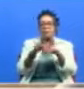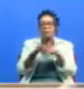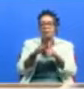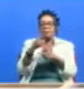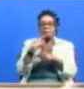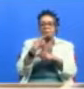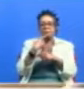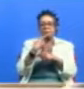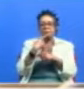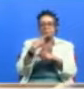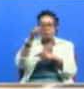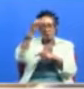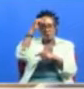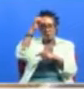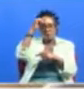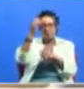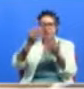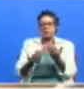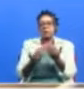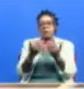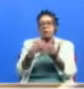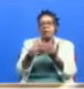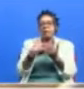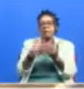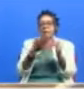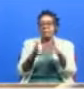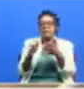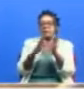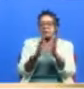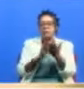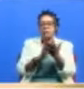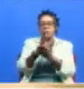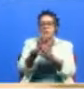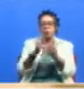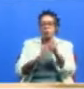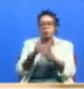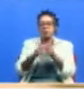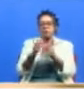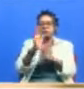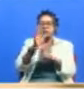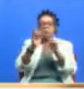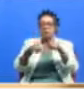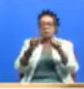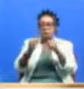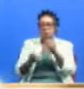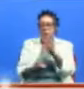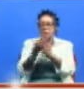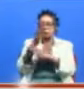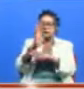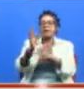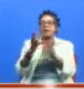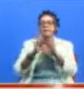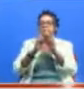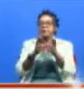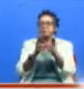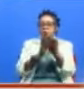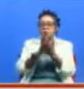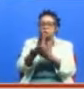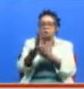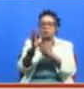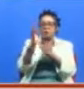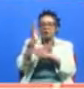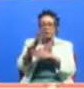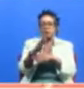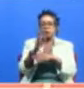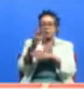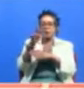says the government is now exploring a mechanism through which consumers will be able to lodge their refund claims directly to the Kenya